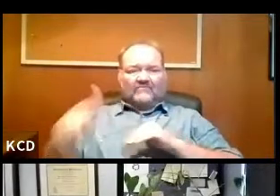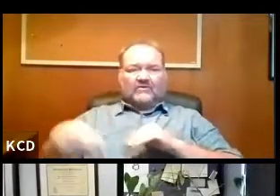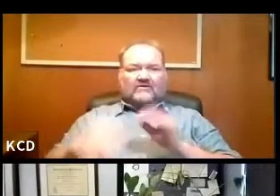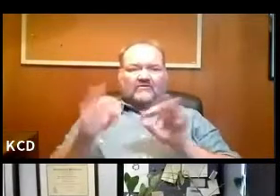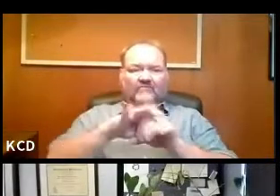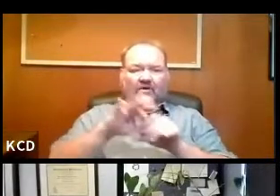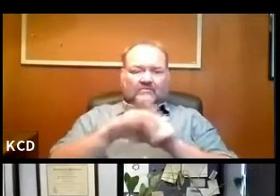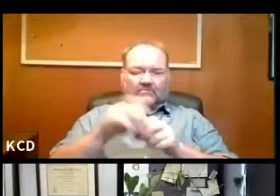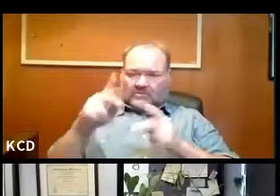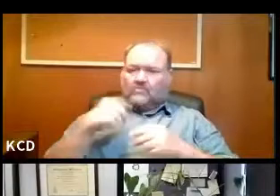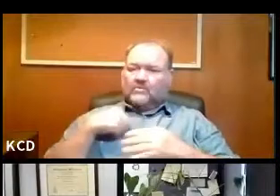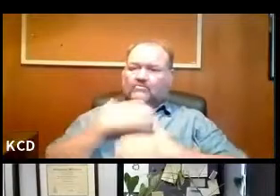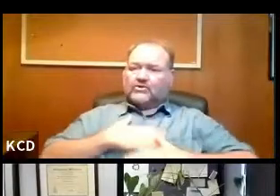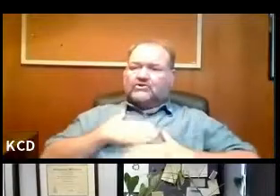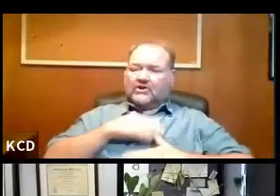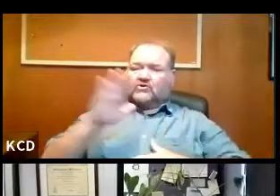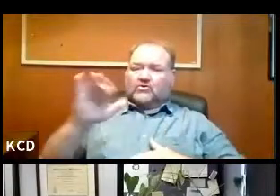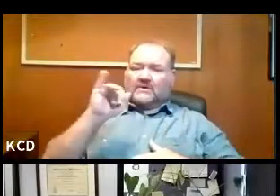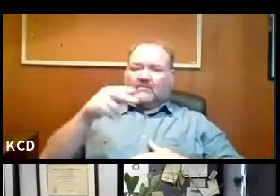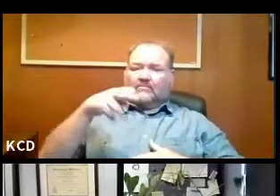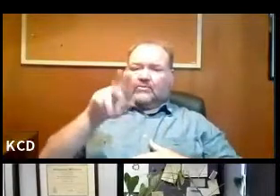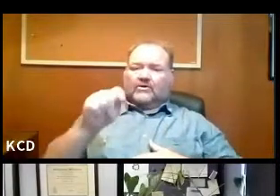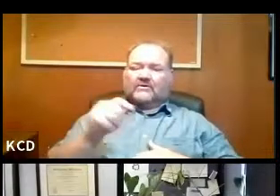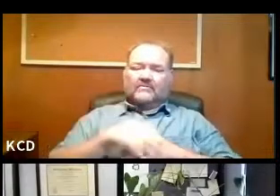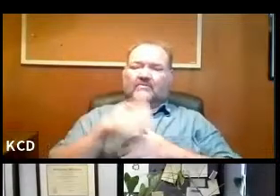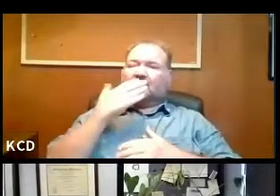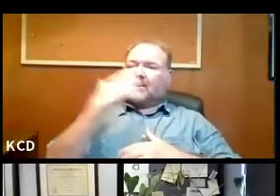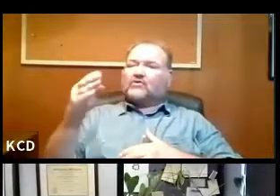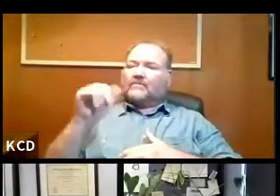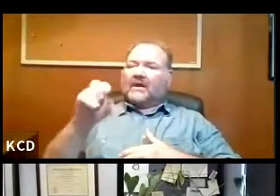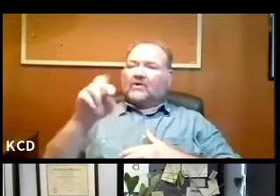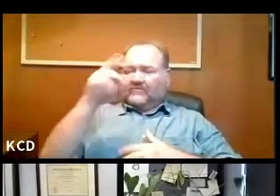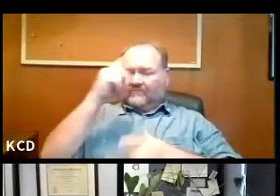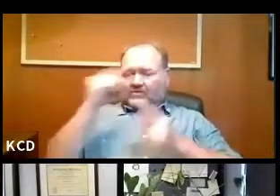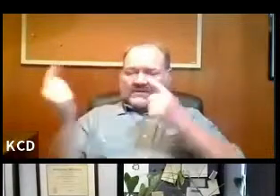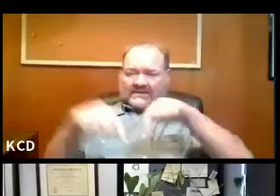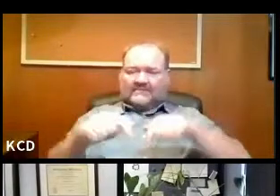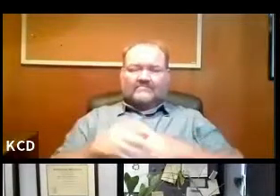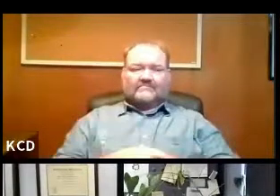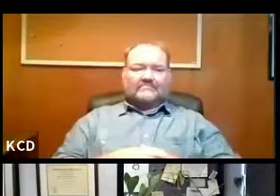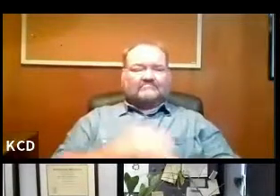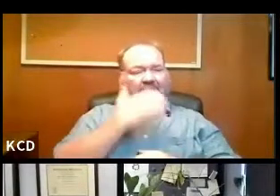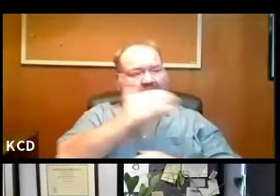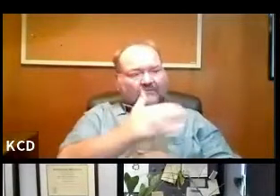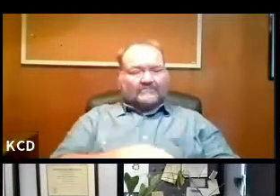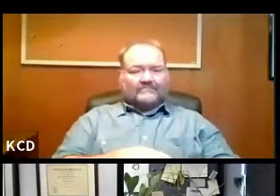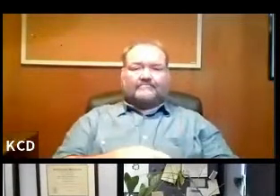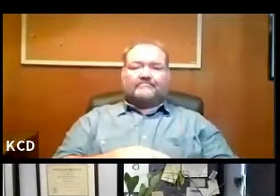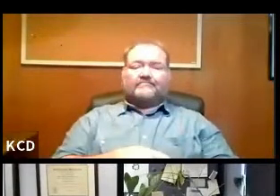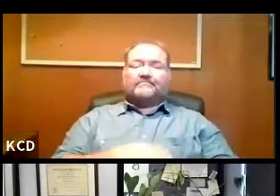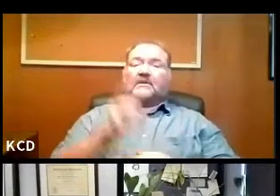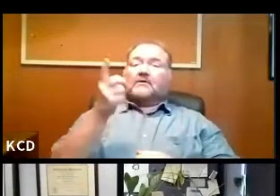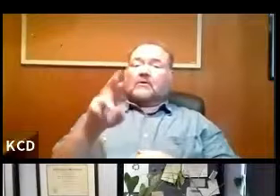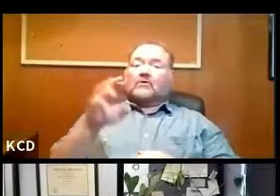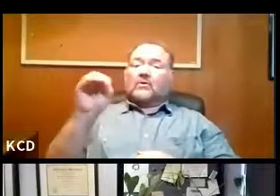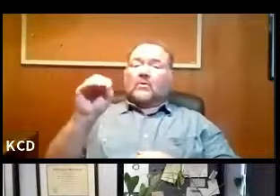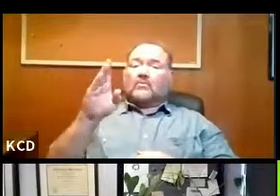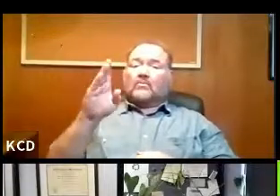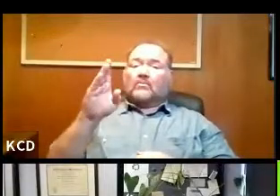Okay, we appreciate your input, Mayor Jacobs. Thank you for attending. Thank you. Dr.